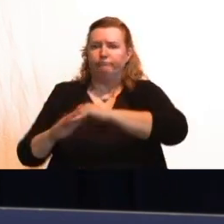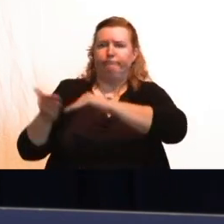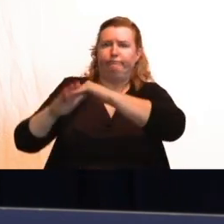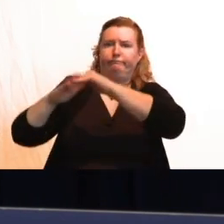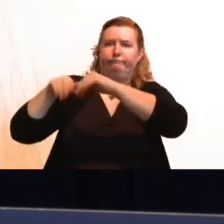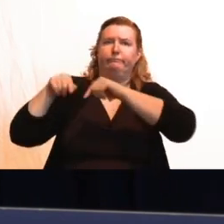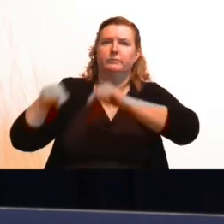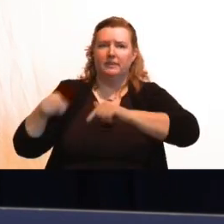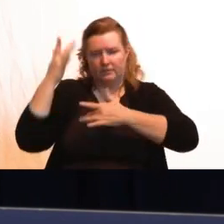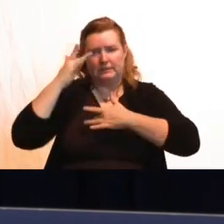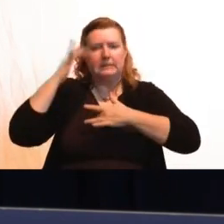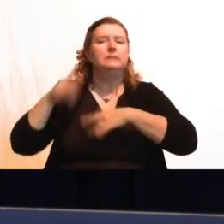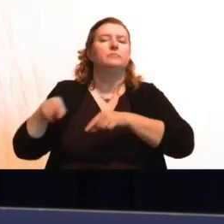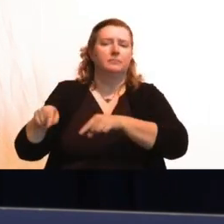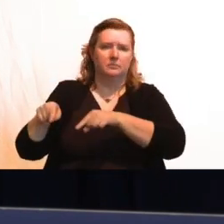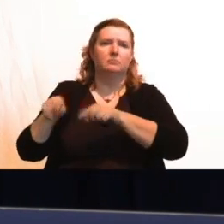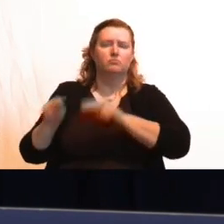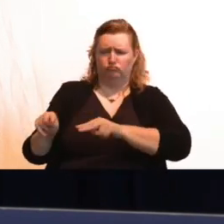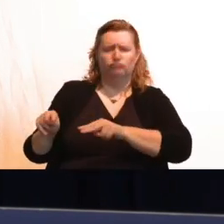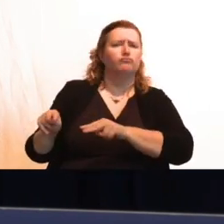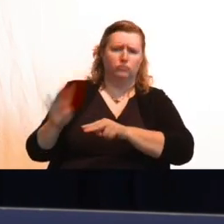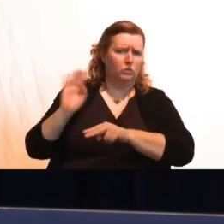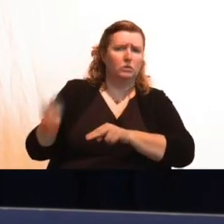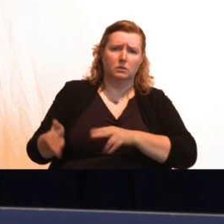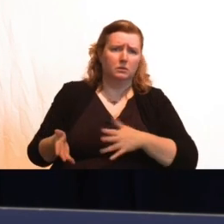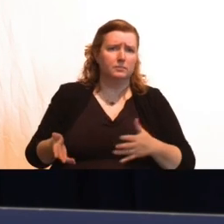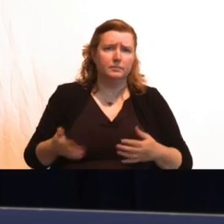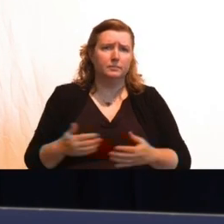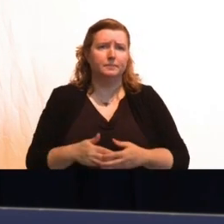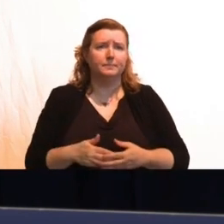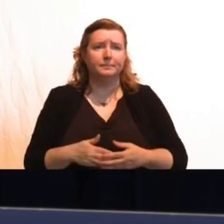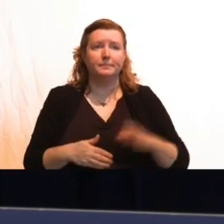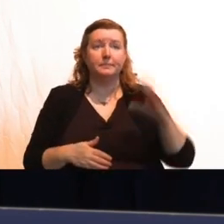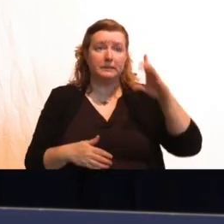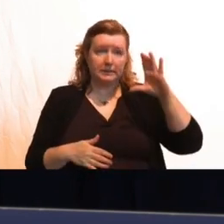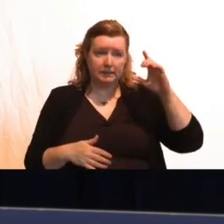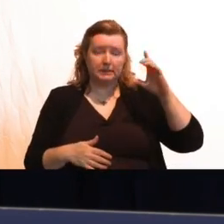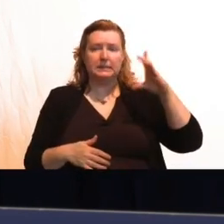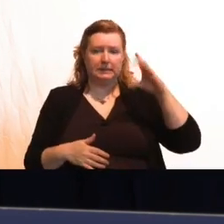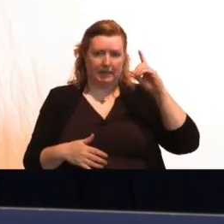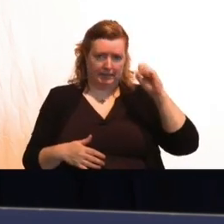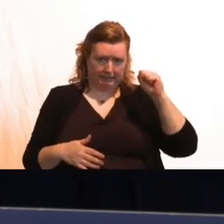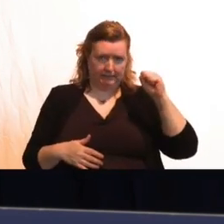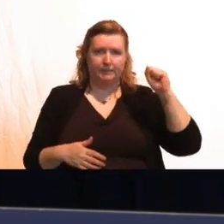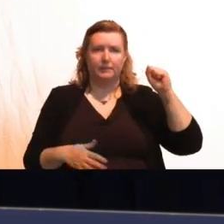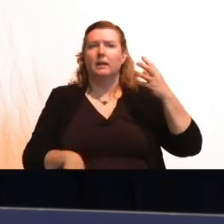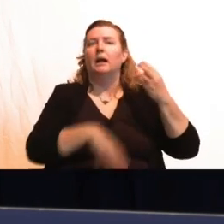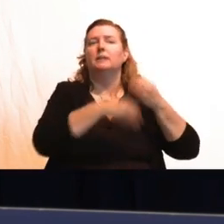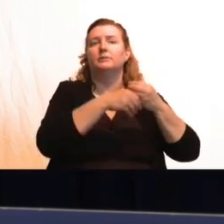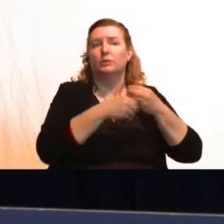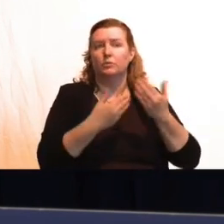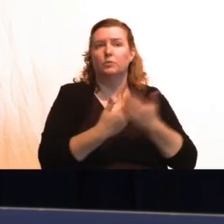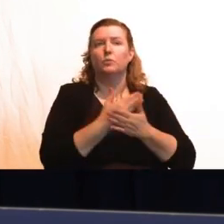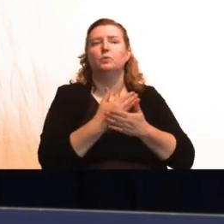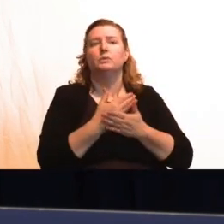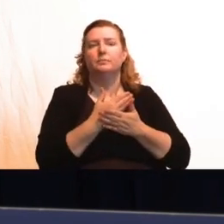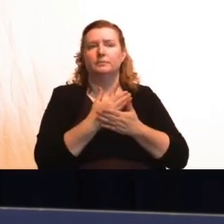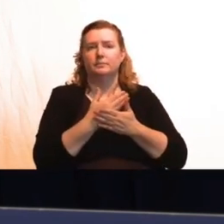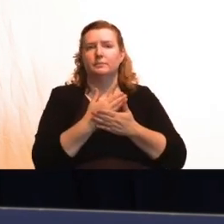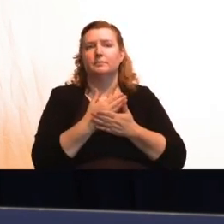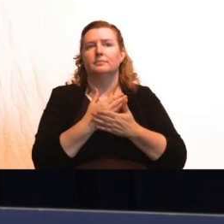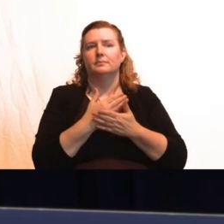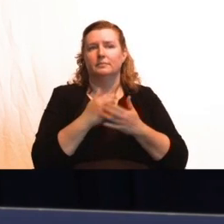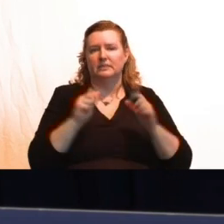new feature to NJ COVID-19 dashboard titled COVID-19 Cases by